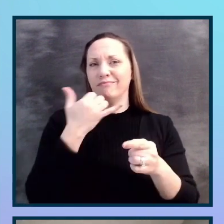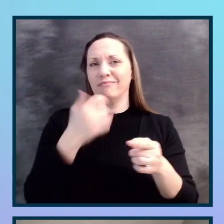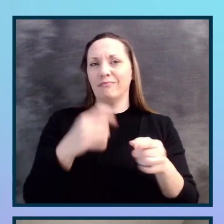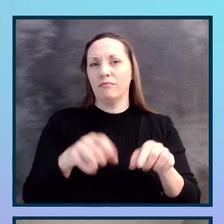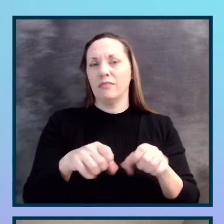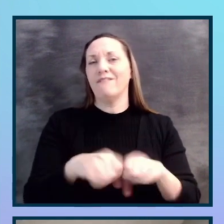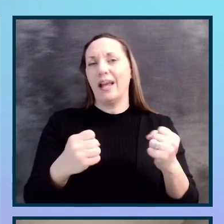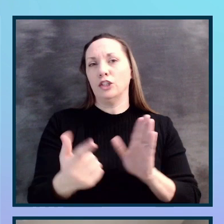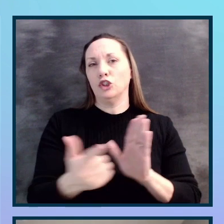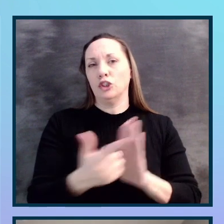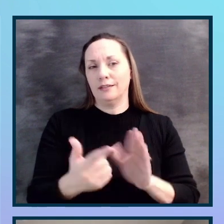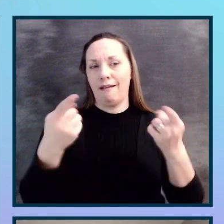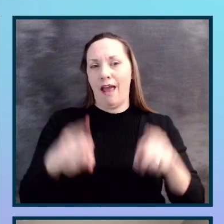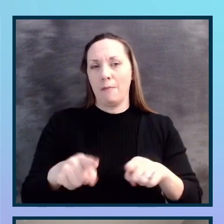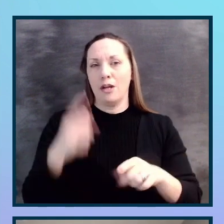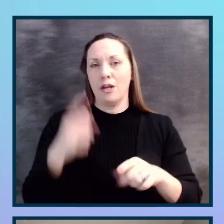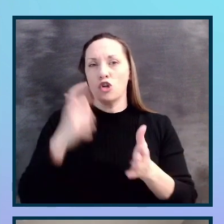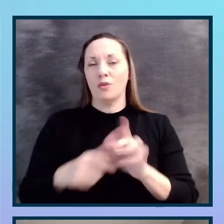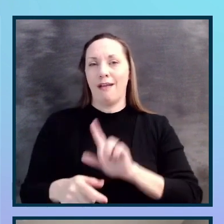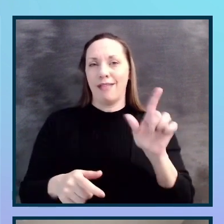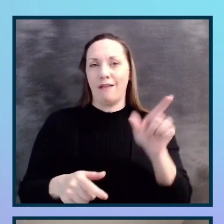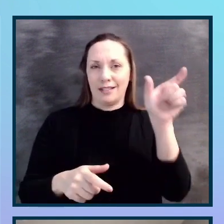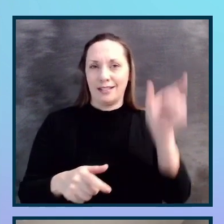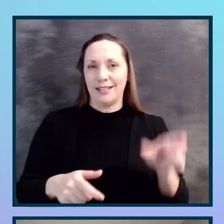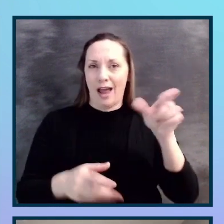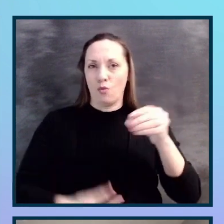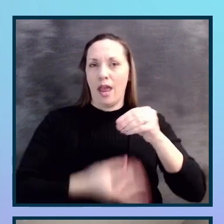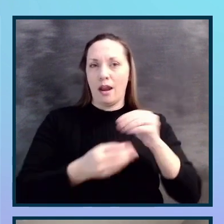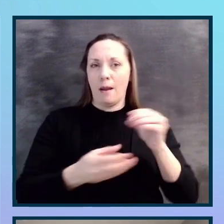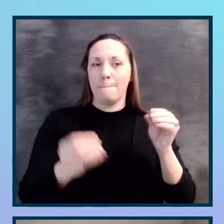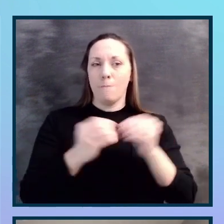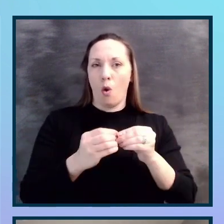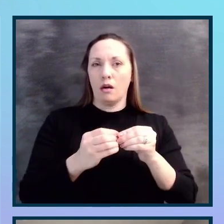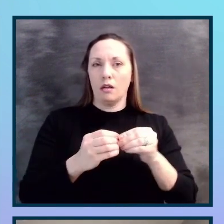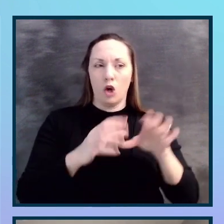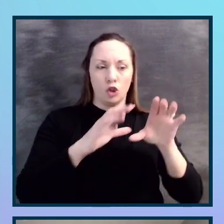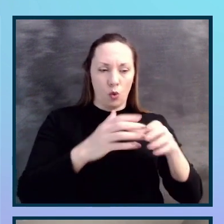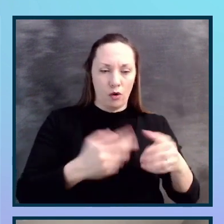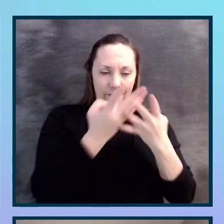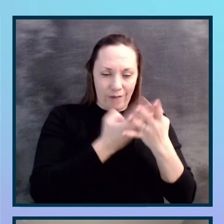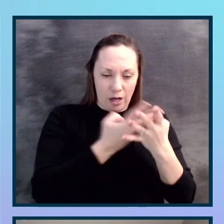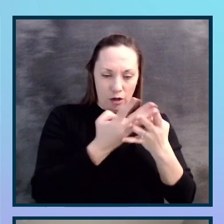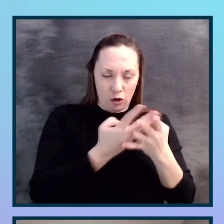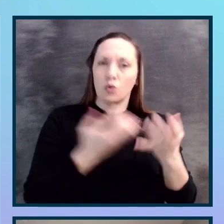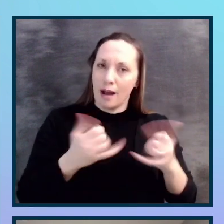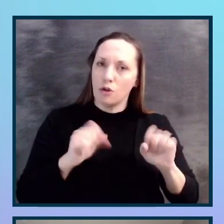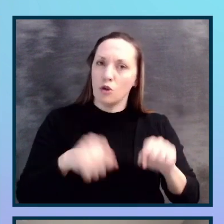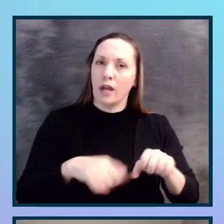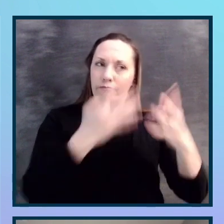page. As you can see on the left-hand side, we added additional sorting and filtering. So you can now sort and filter